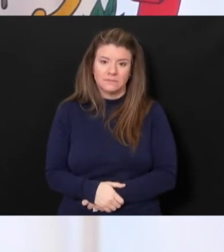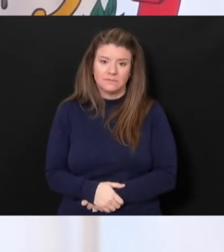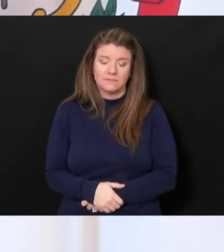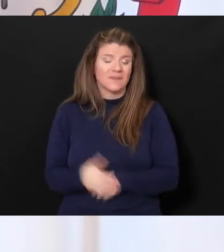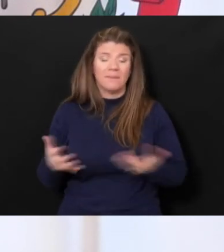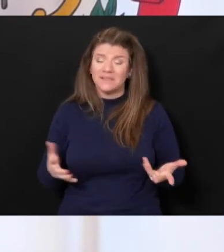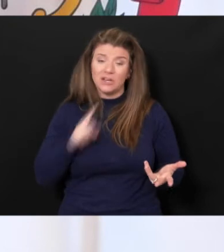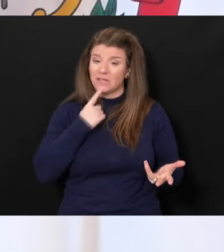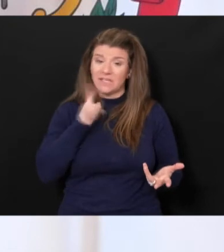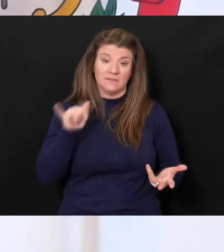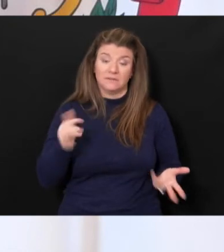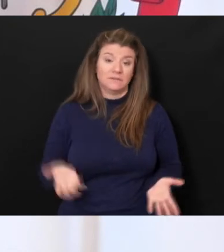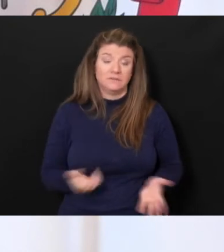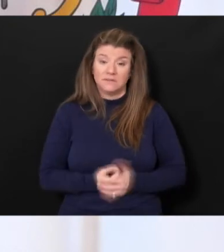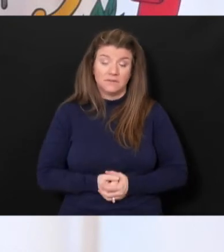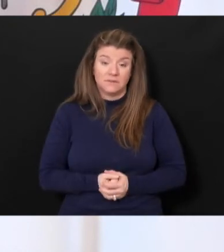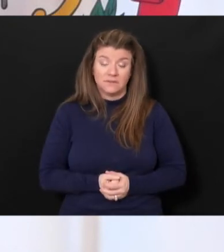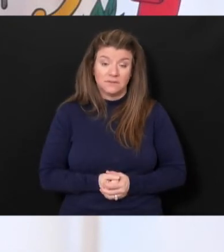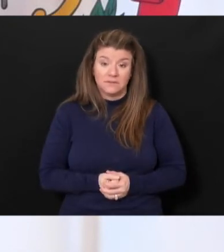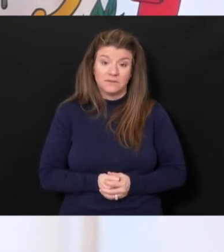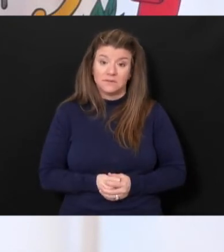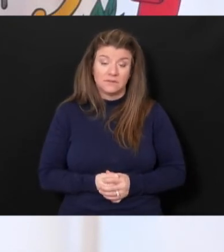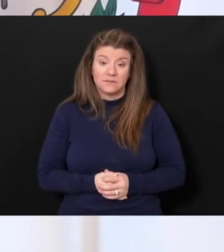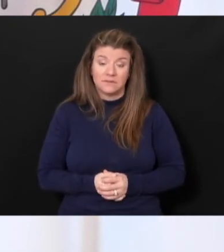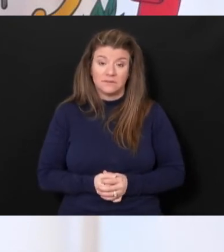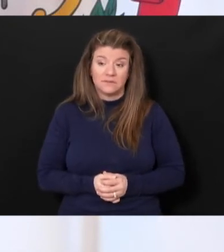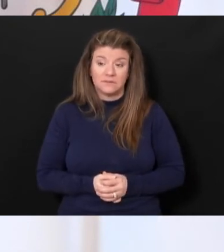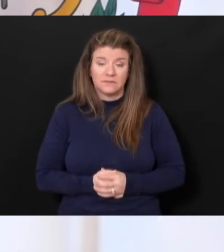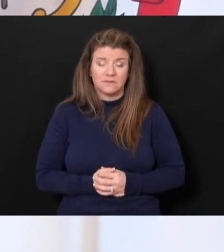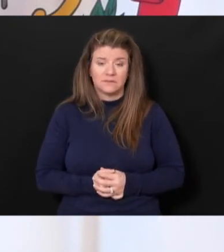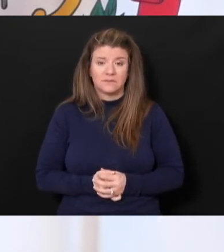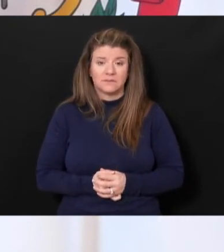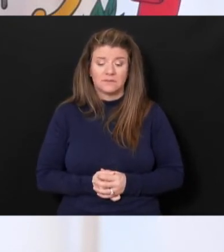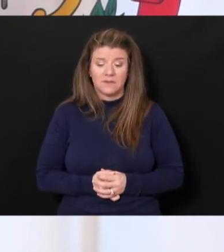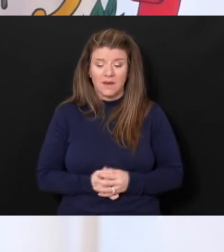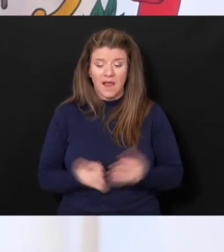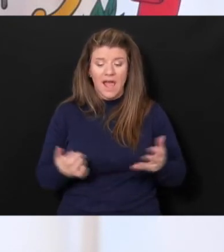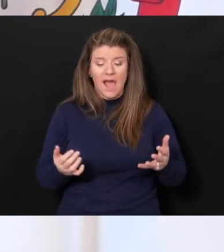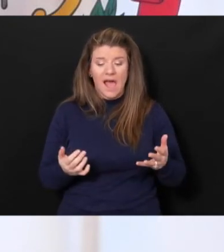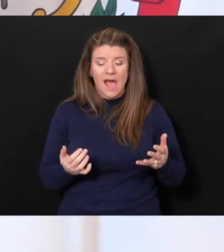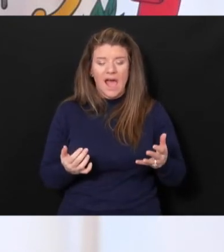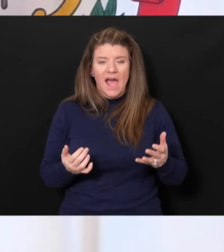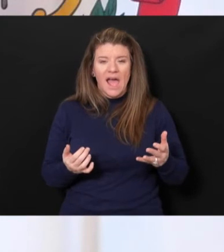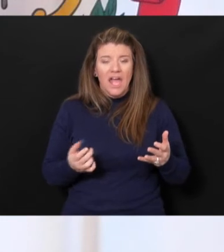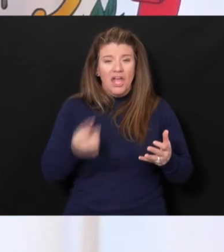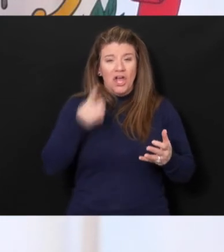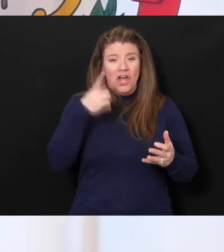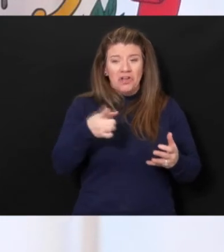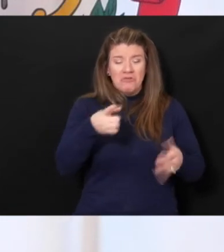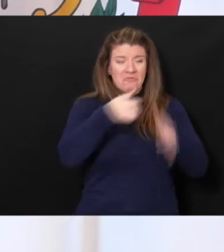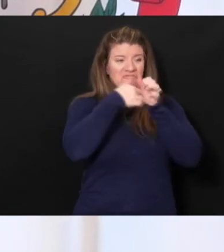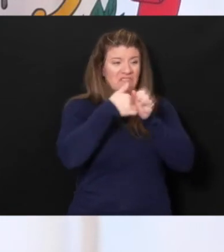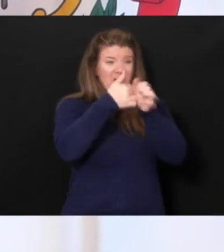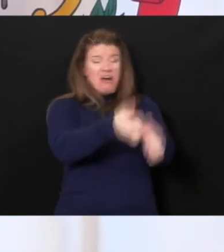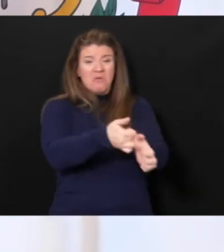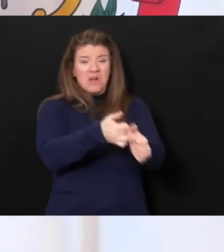Jiminy Christmas. I mean, how can you possibly listen to some taboo out there